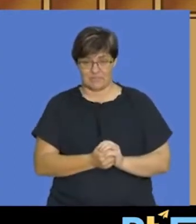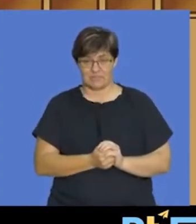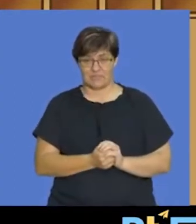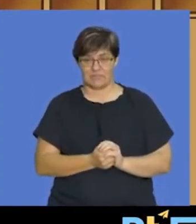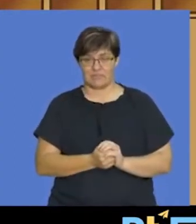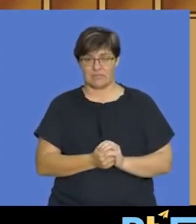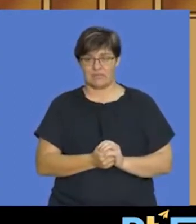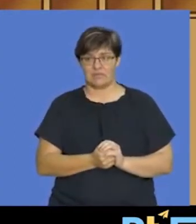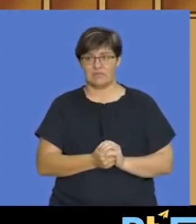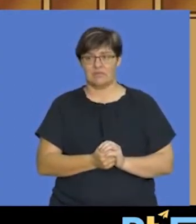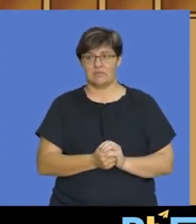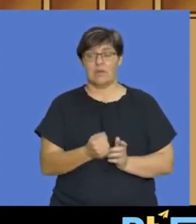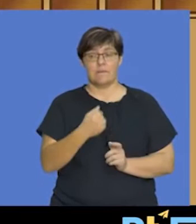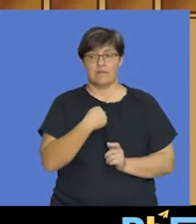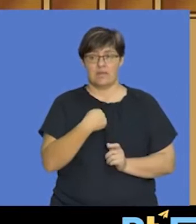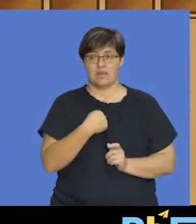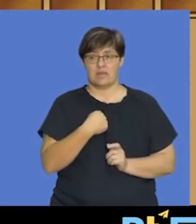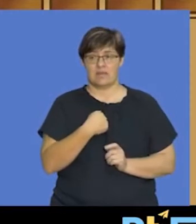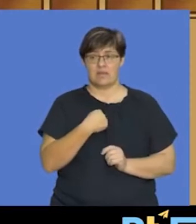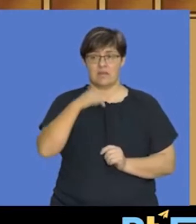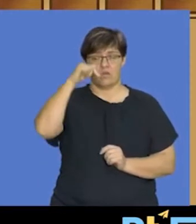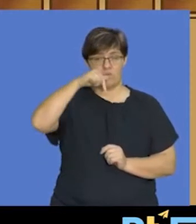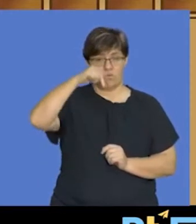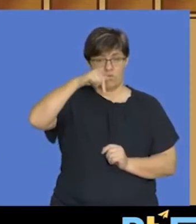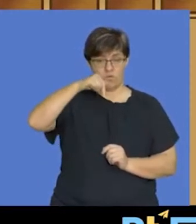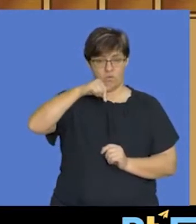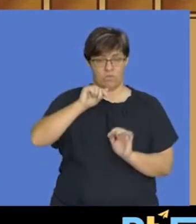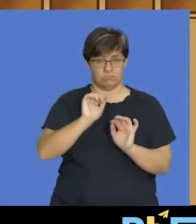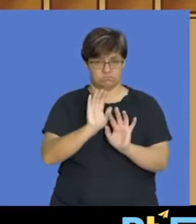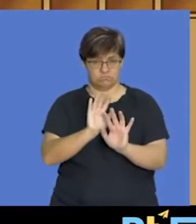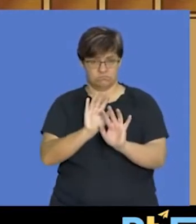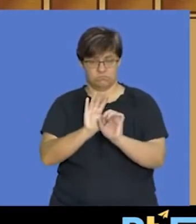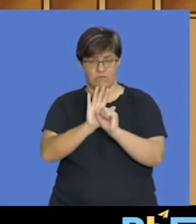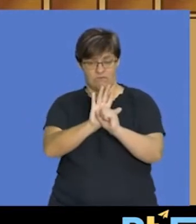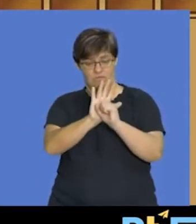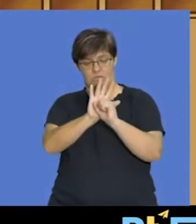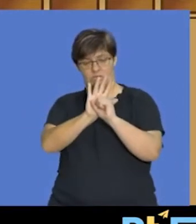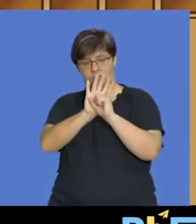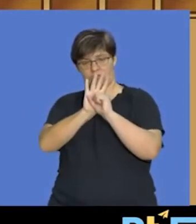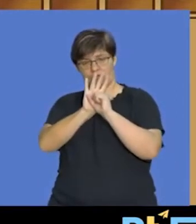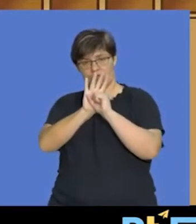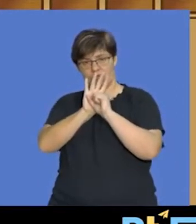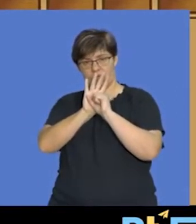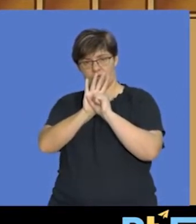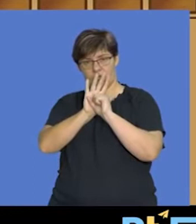me going down, so if I go here, so now I'm going to change this force.